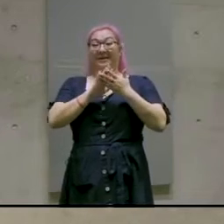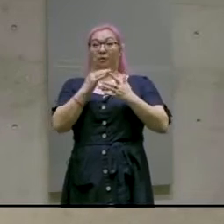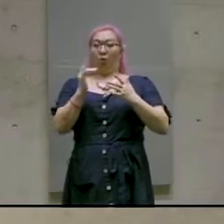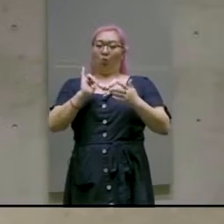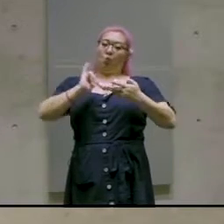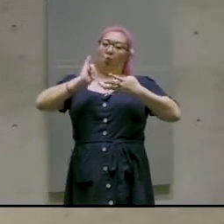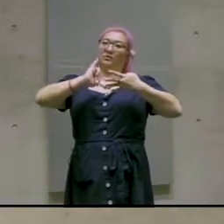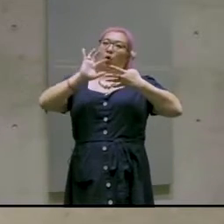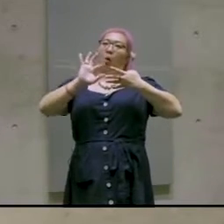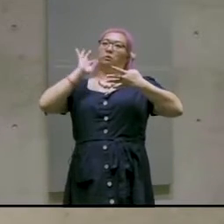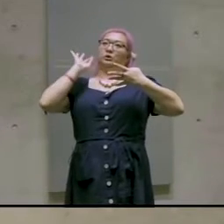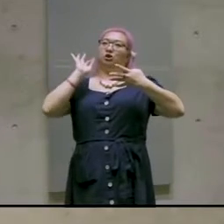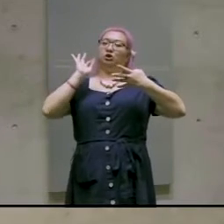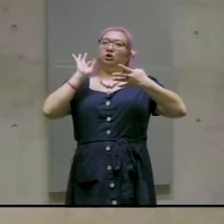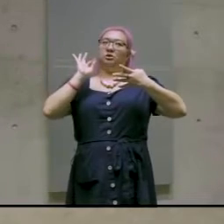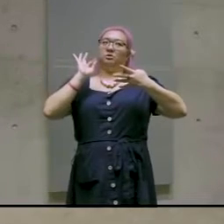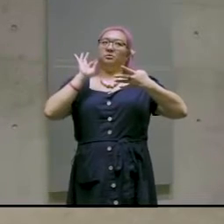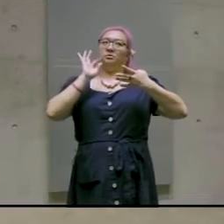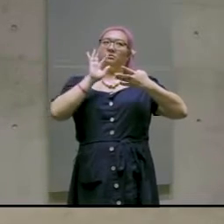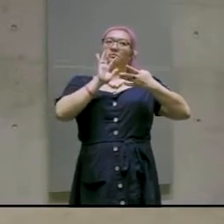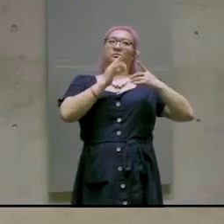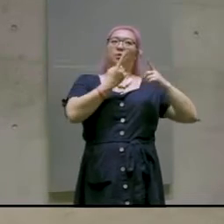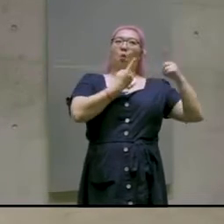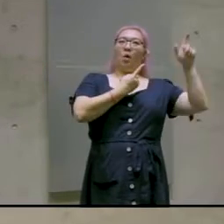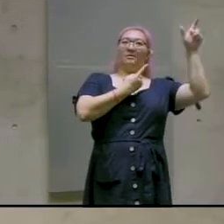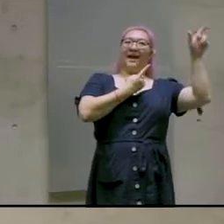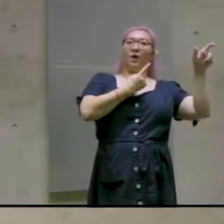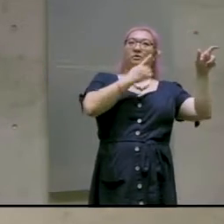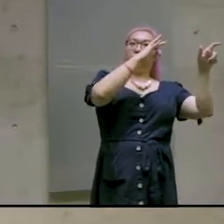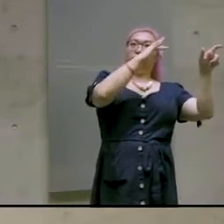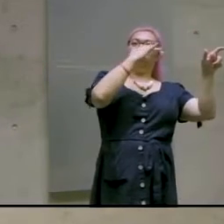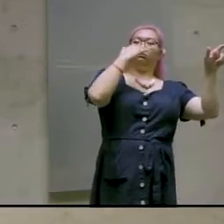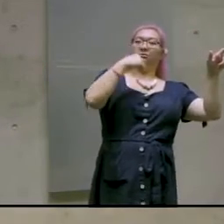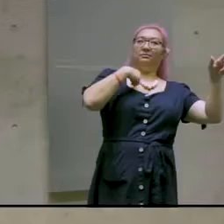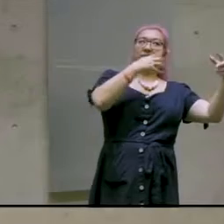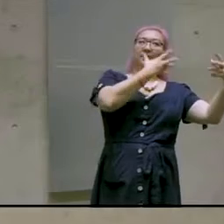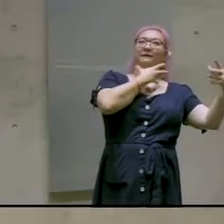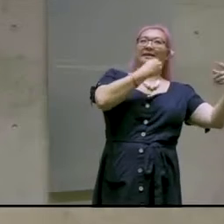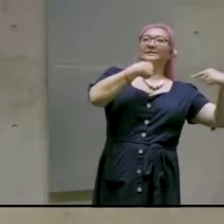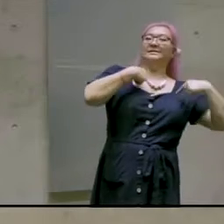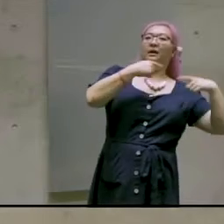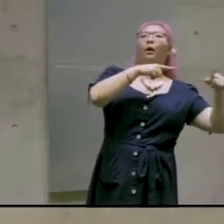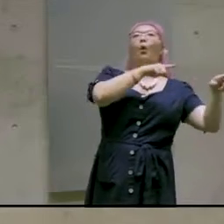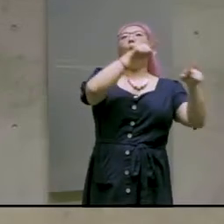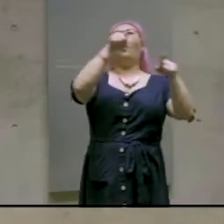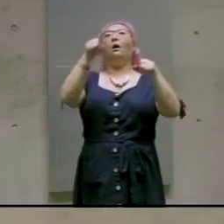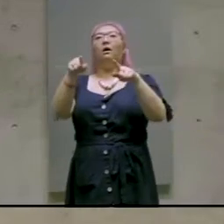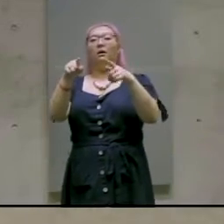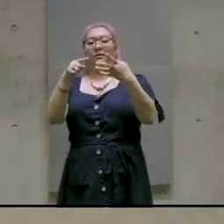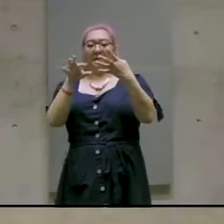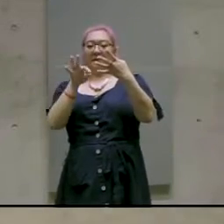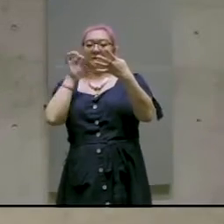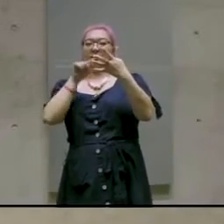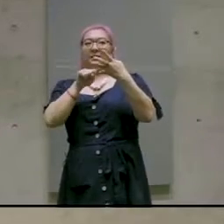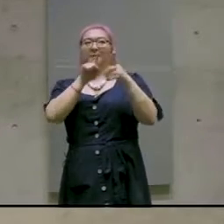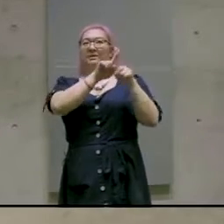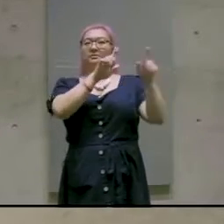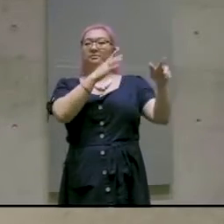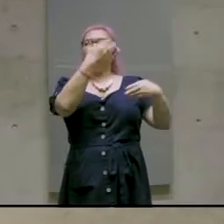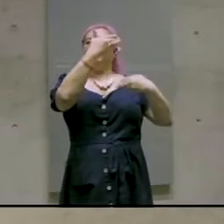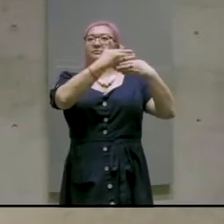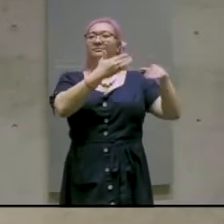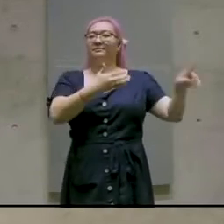playthrough. So we take what I call a cascade approach in Mask of the Rose, where kind of players are signaling to